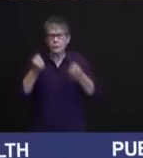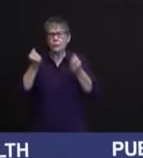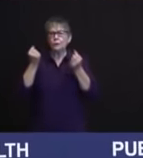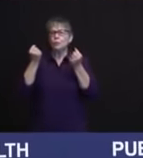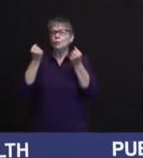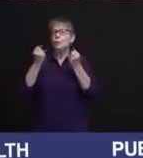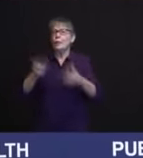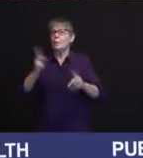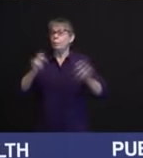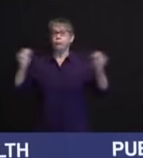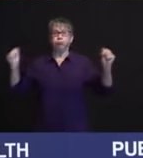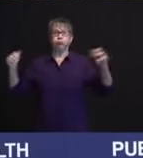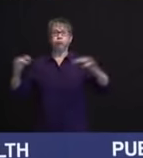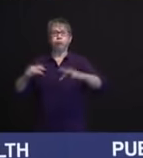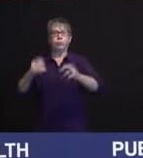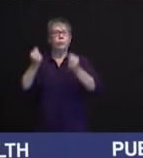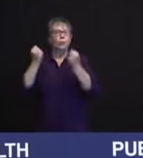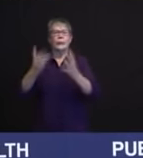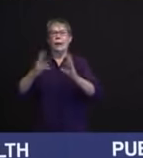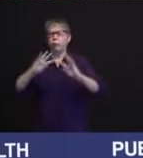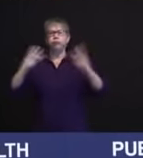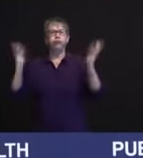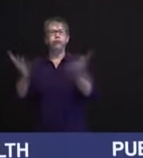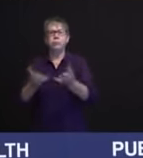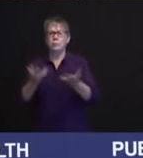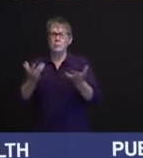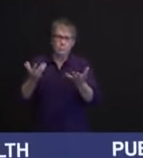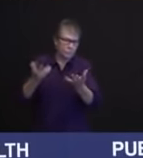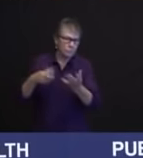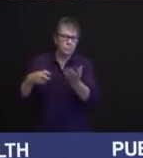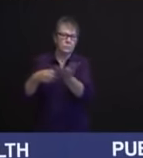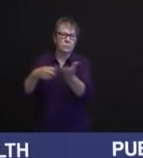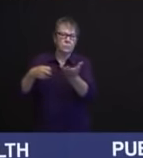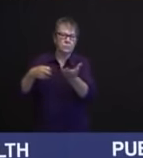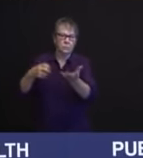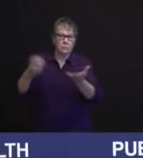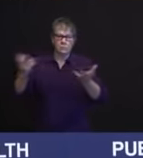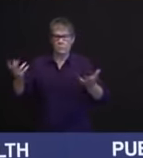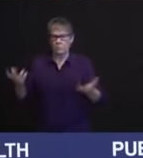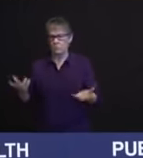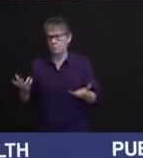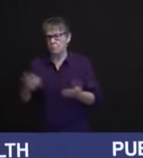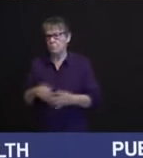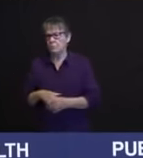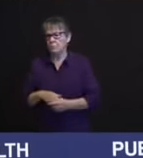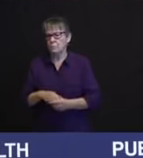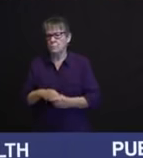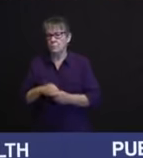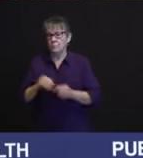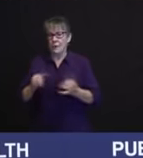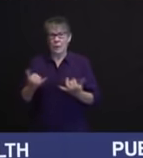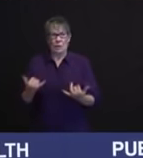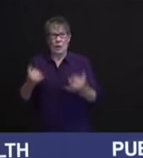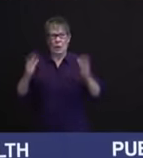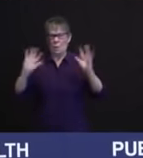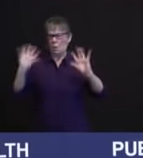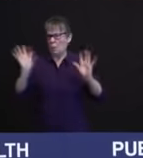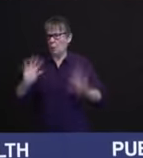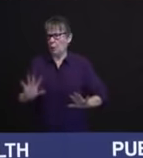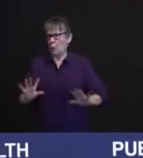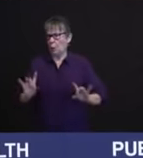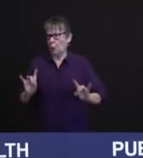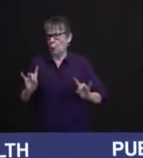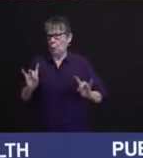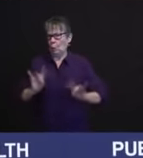Governor, nasty afternoon, high winds, a lot of rain expected, hoping to clear out by later this evening. But we're really